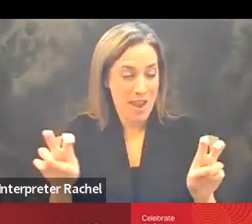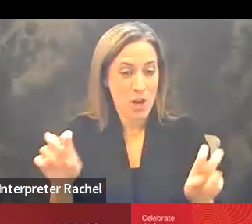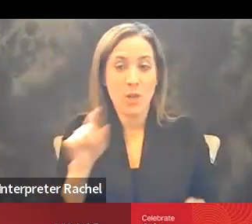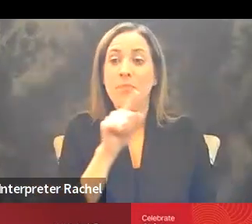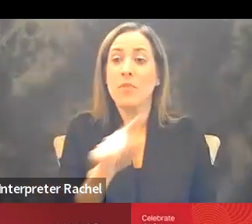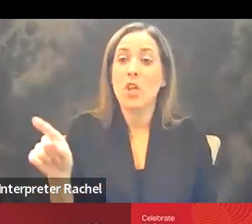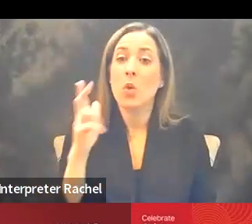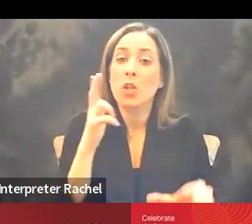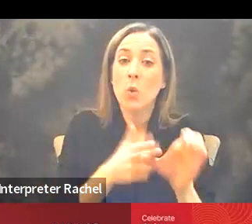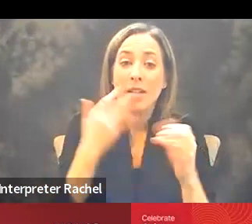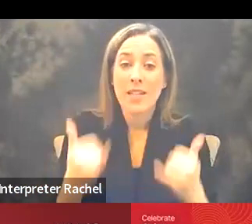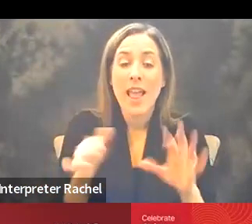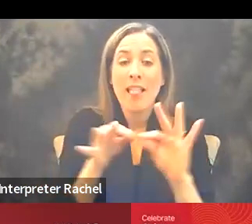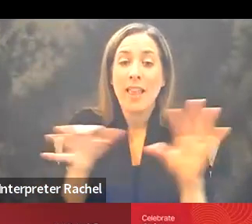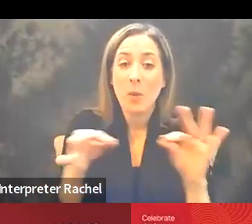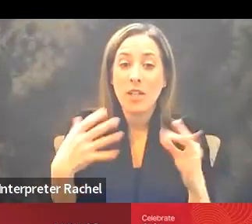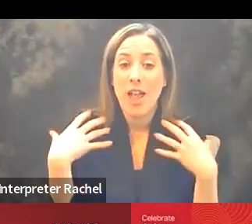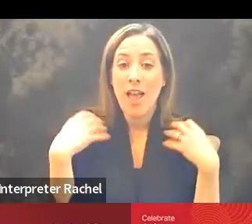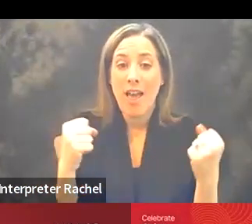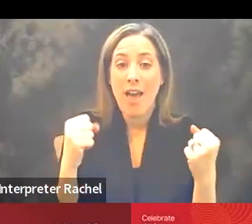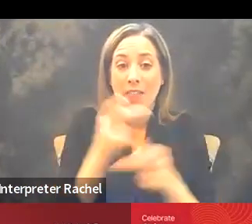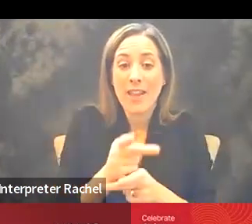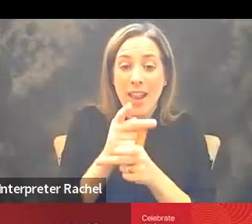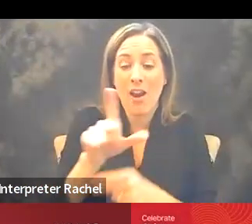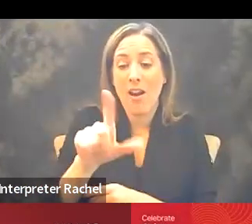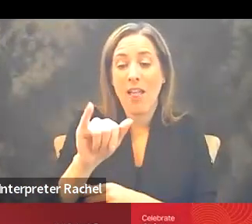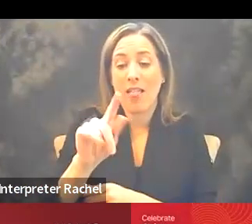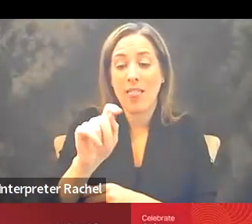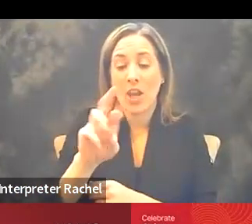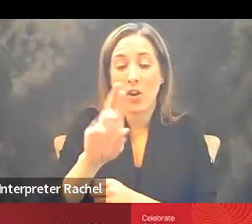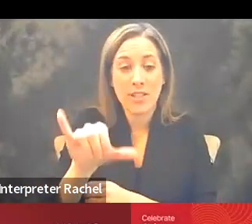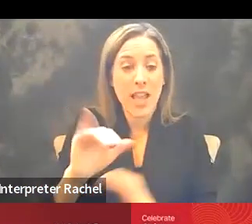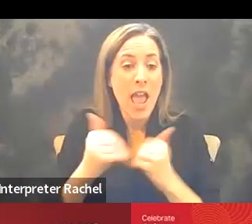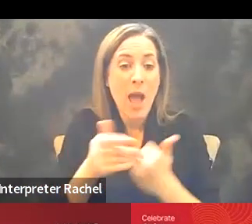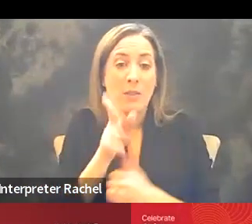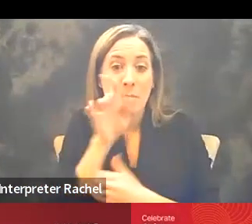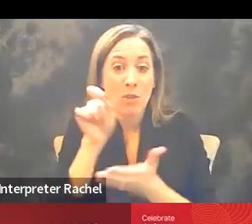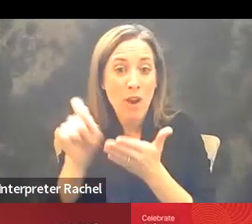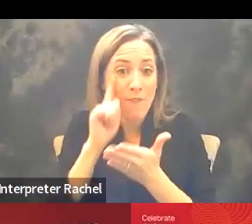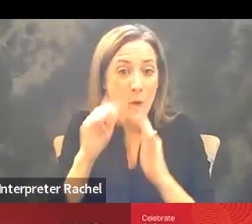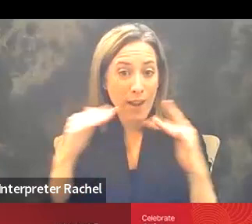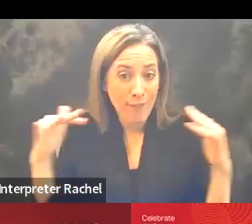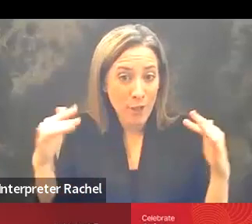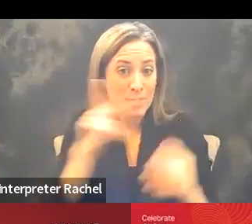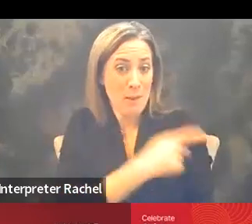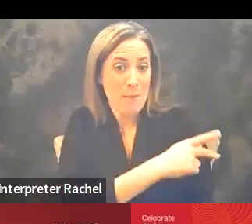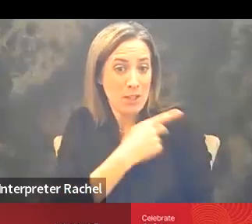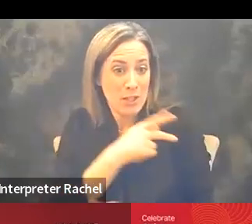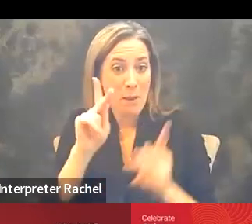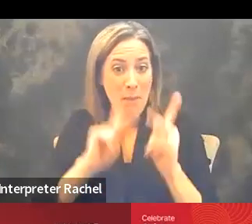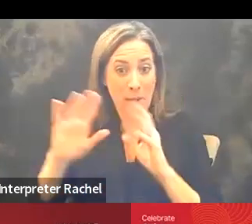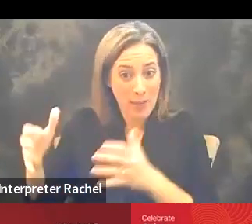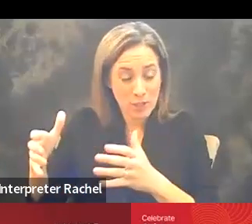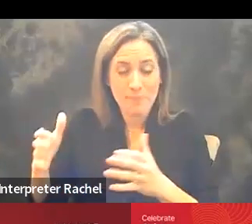for Language and Healthcare Literacy, How to Speak and Write for a Diverse Patient Population. We're very excited today to